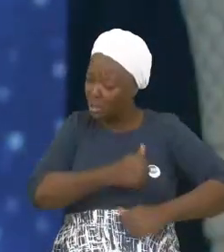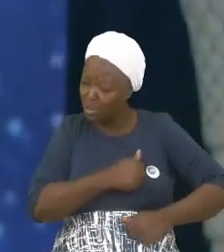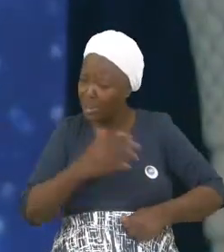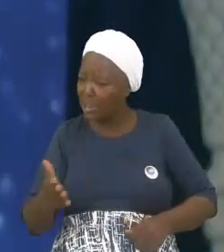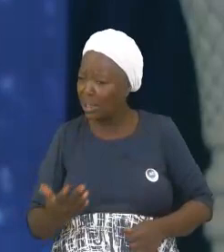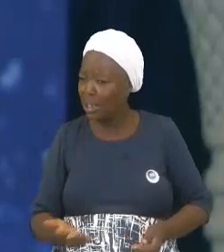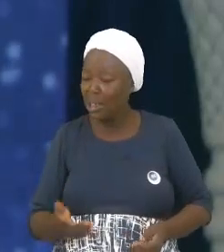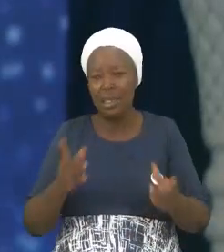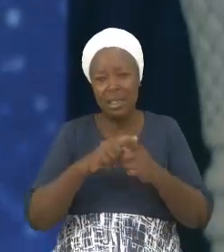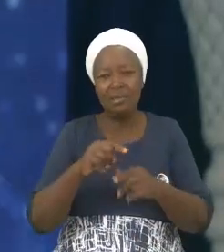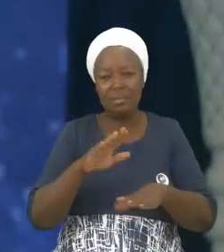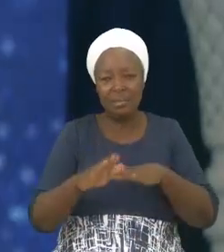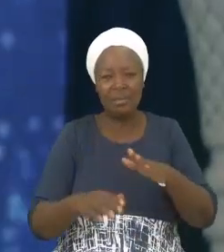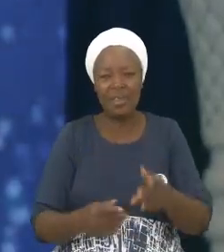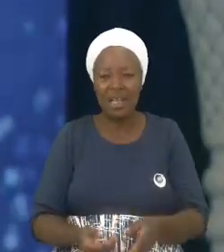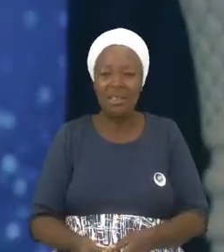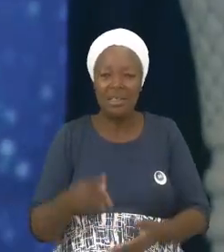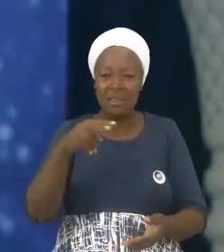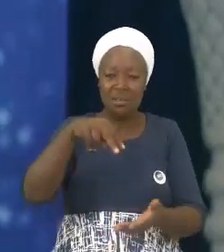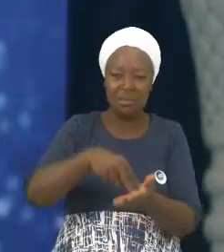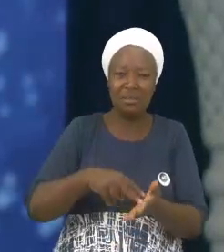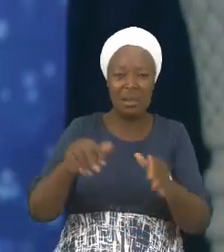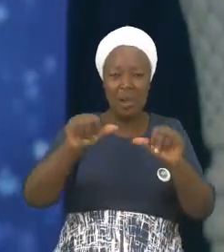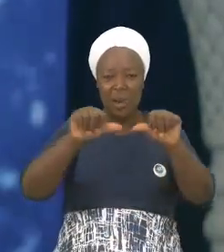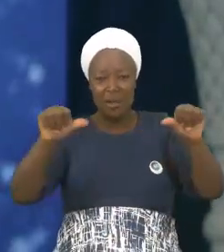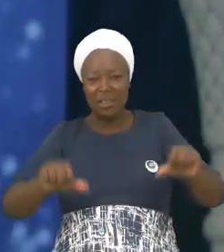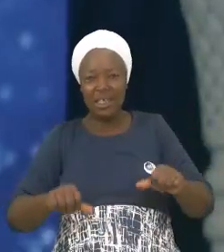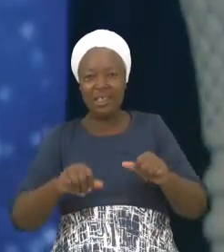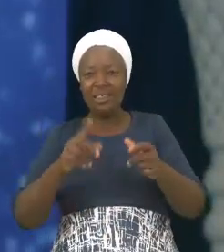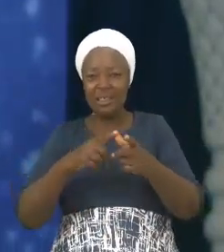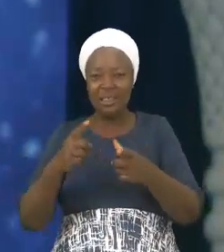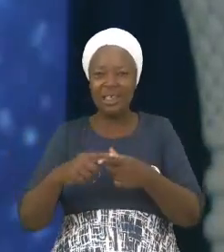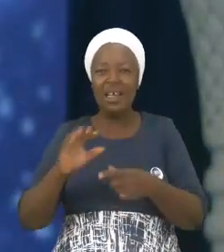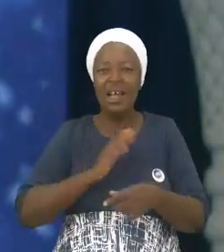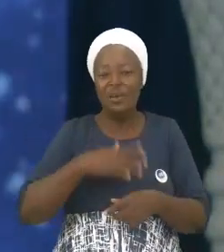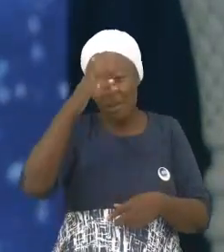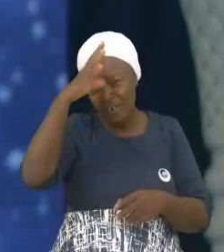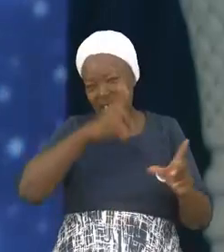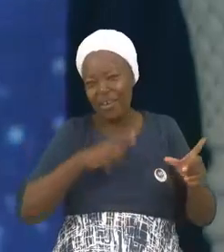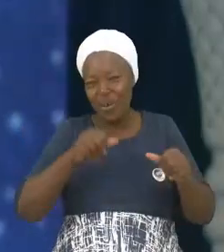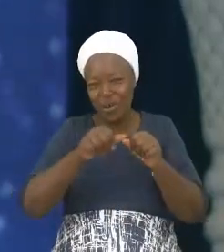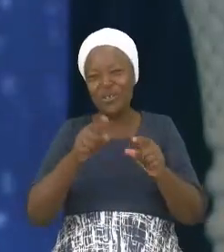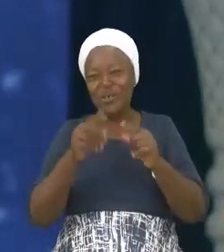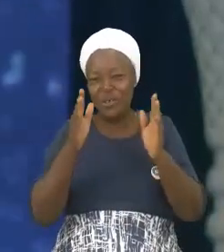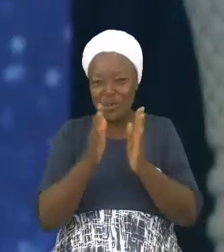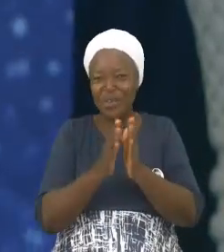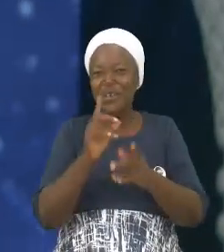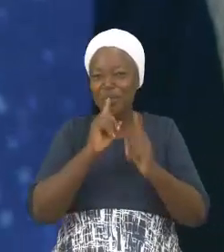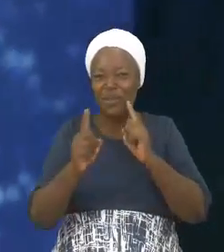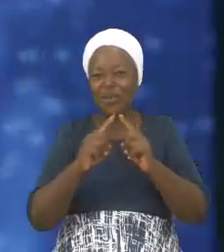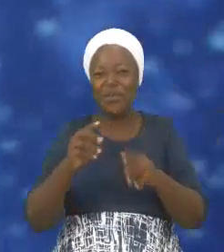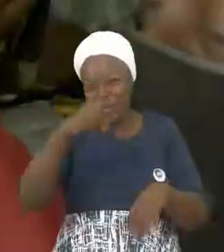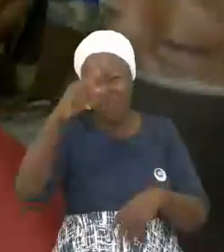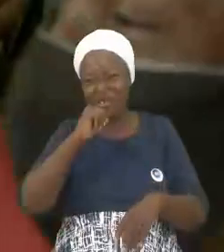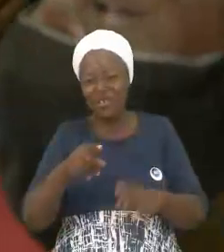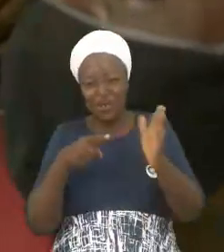the stage, and I was wondering. I kept on talking, because you must not show that, you know, you're wondering about something. And then